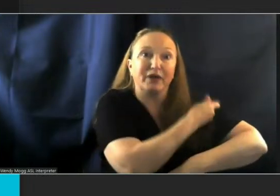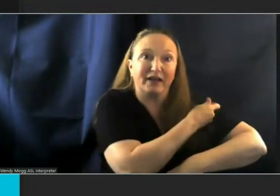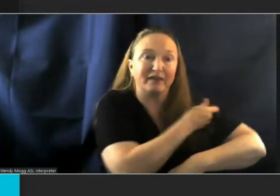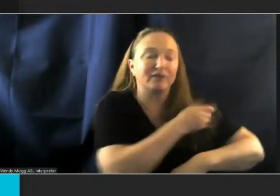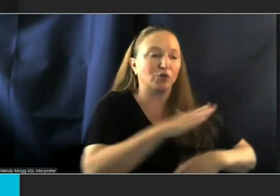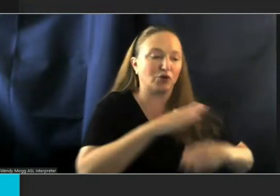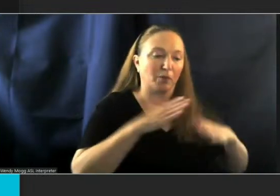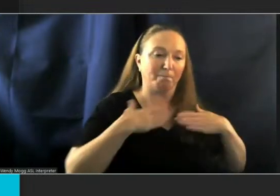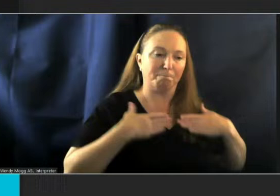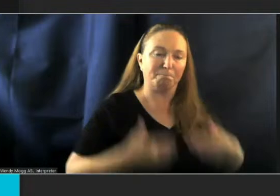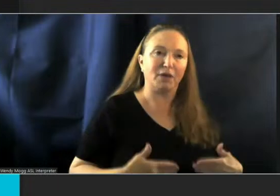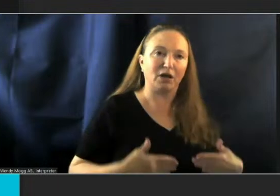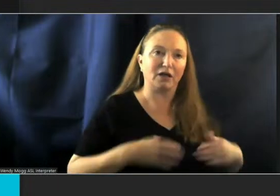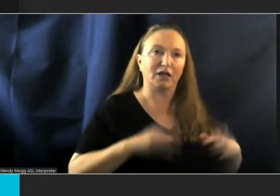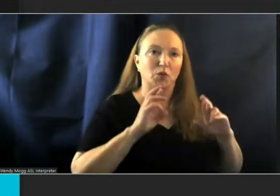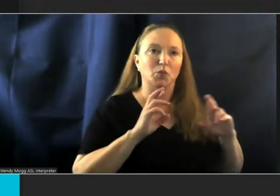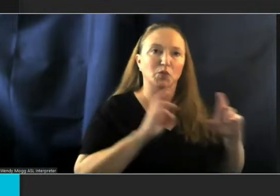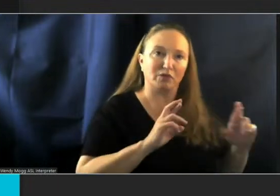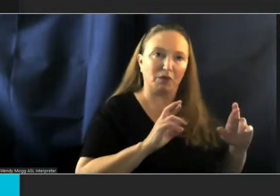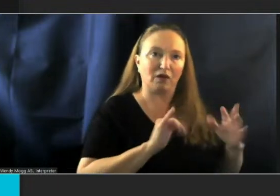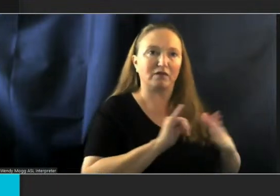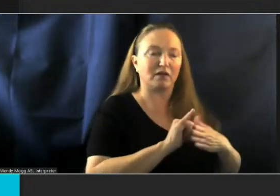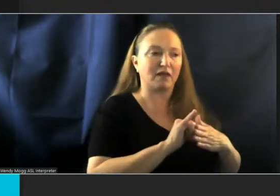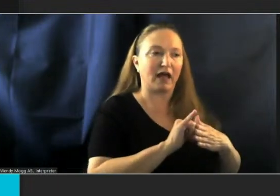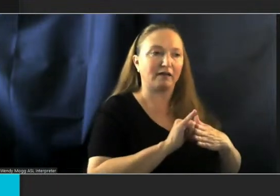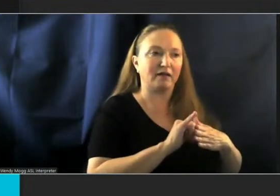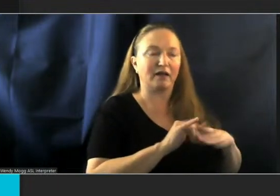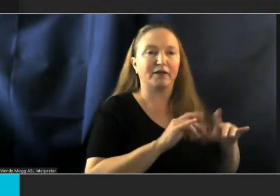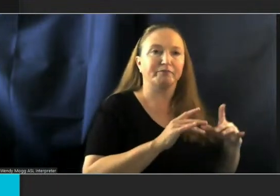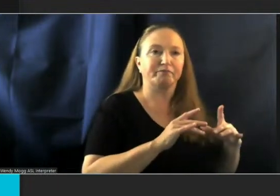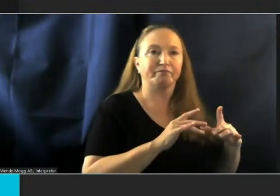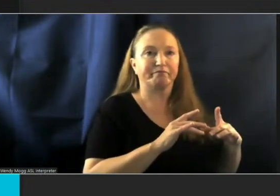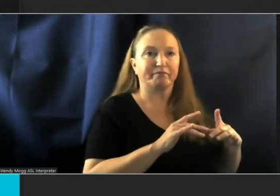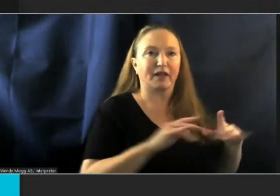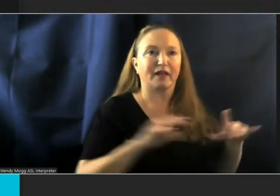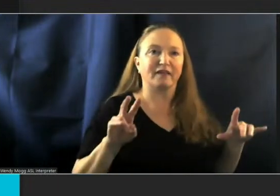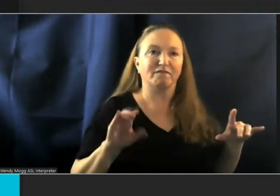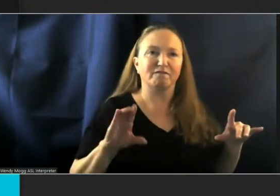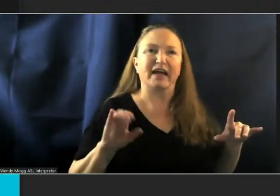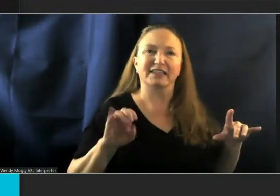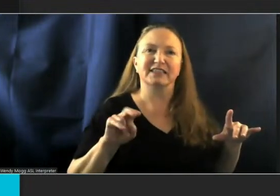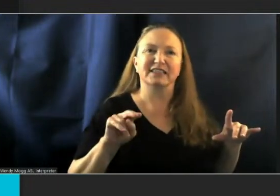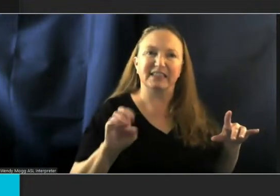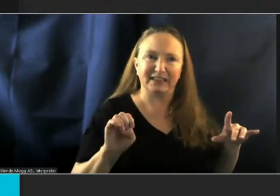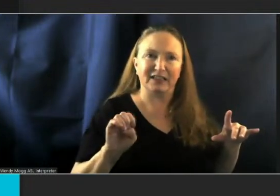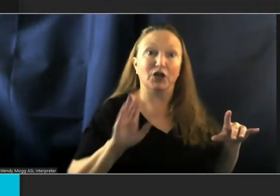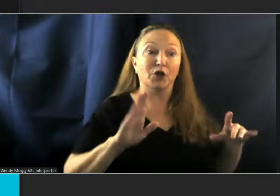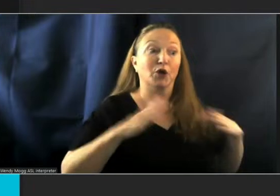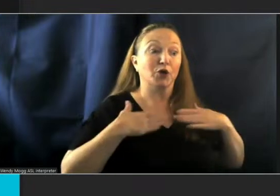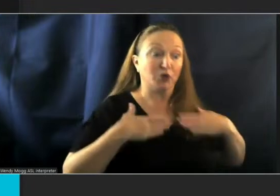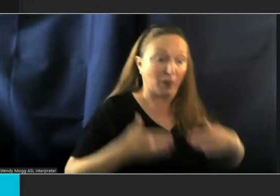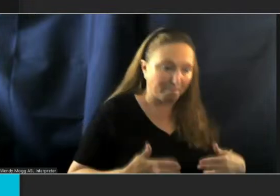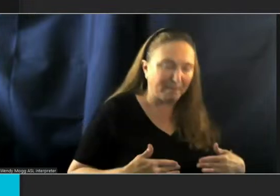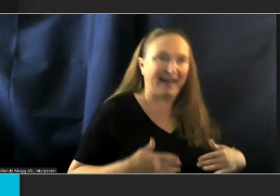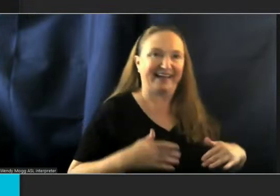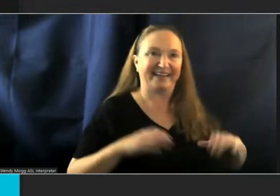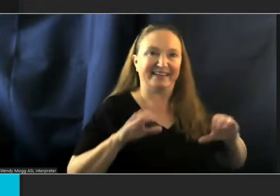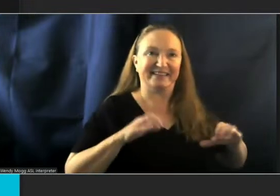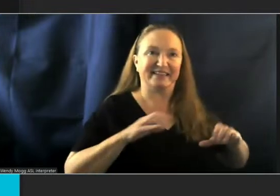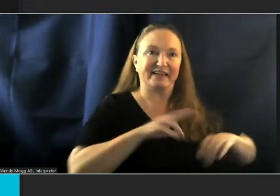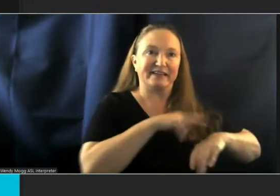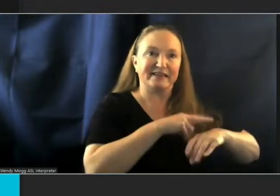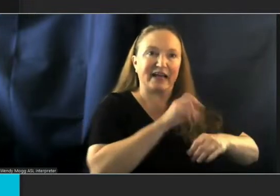body responds to that virus or that vaccine, and your body does its work by creating